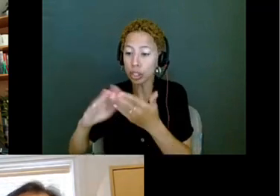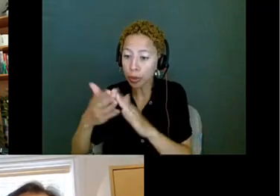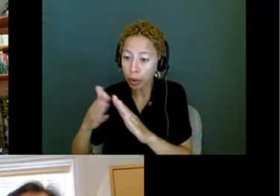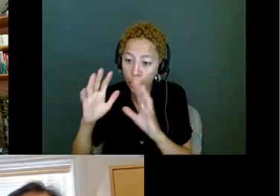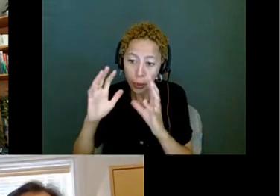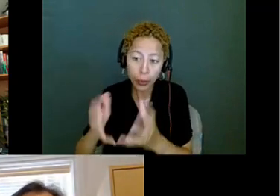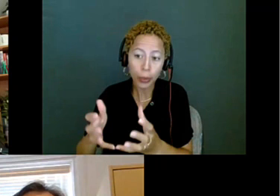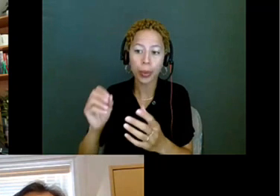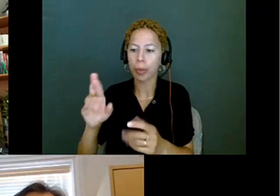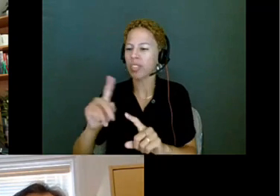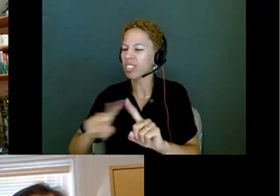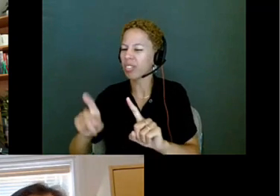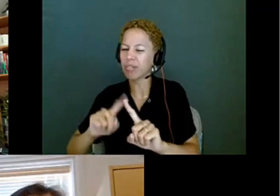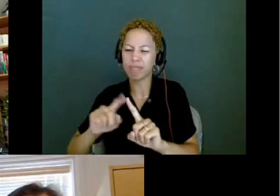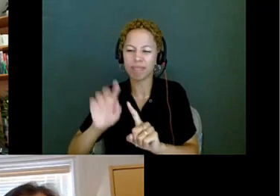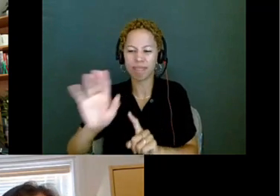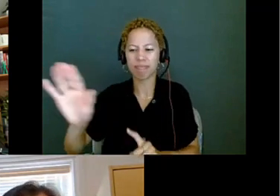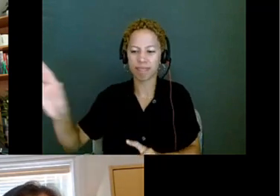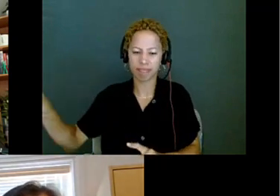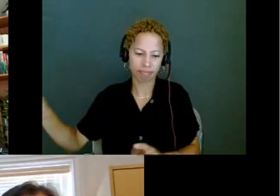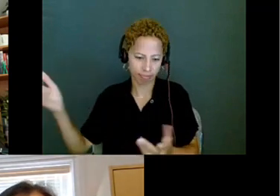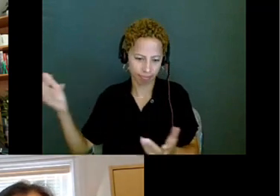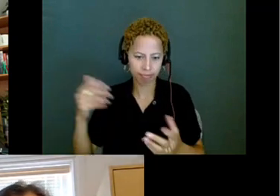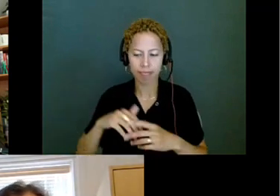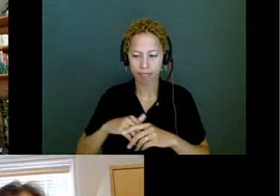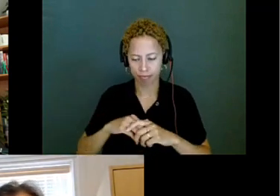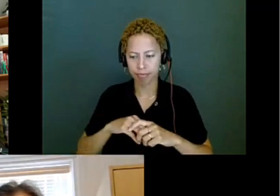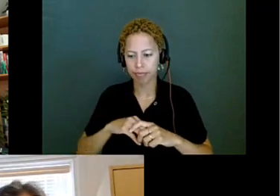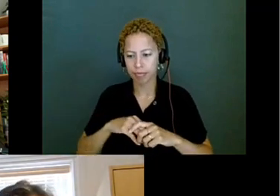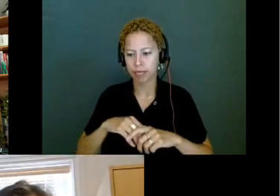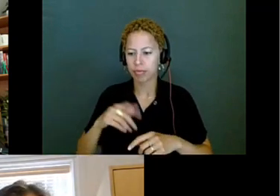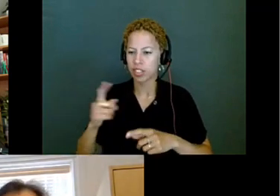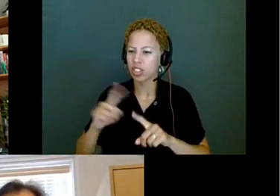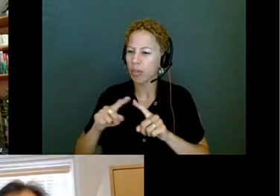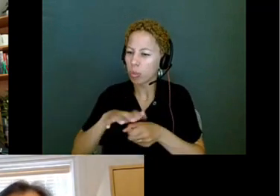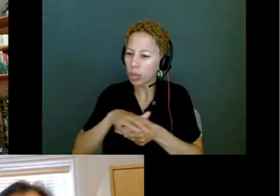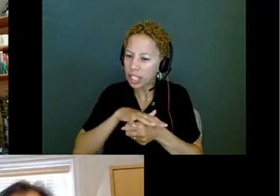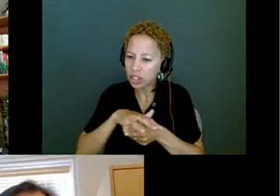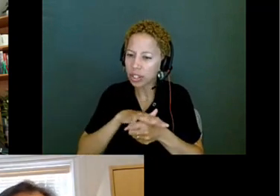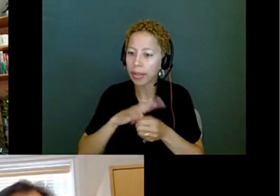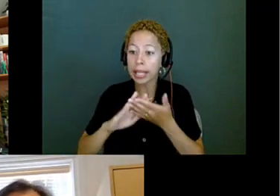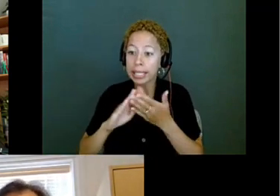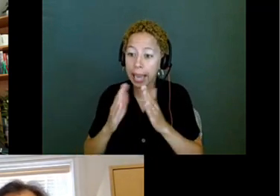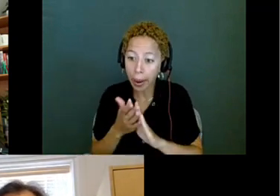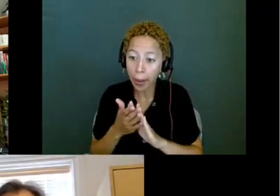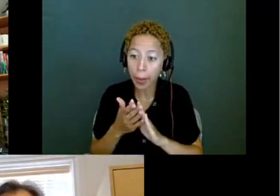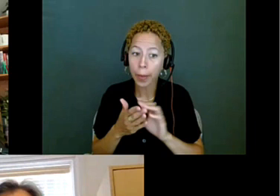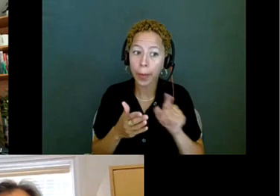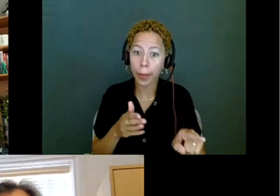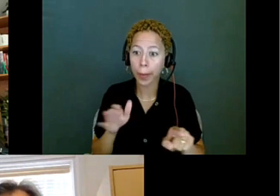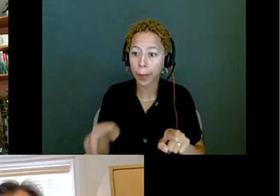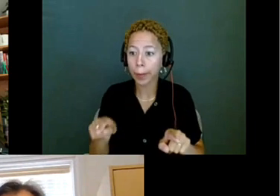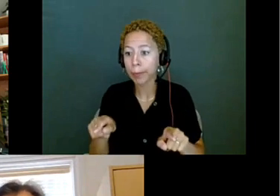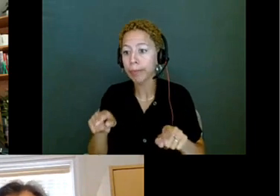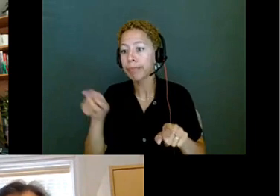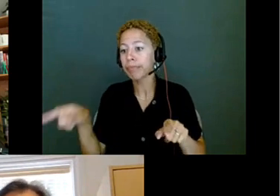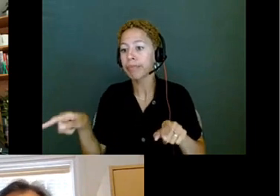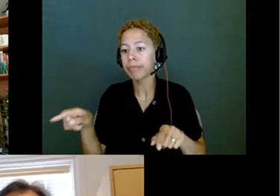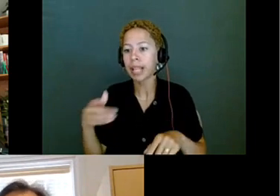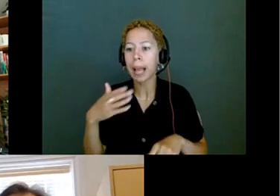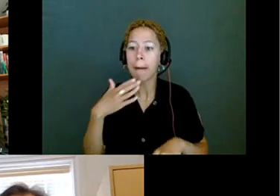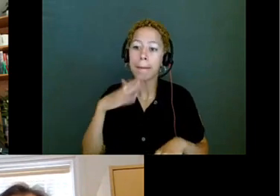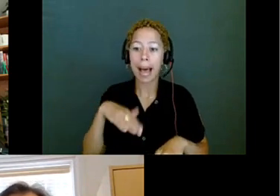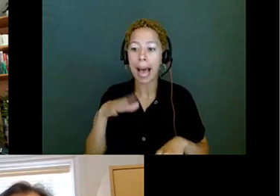whatever. There's different ones, the region, the town, and also we belong to one called Bad Moms